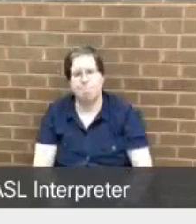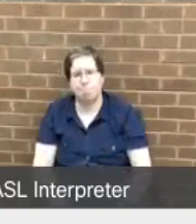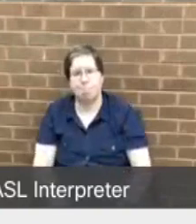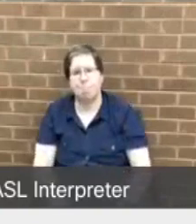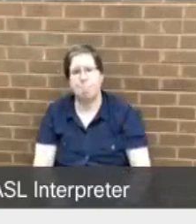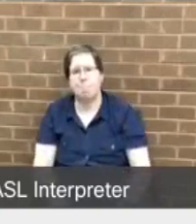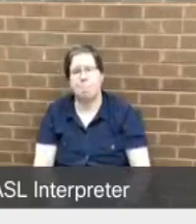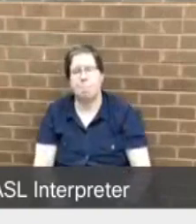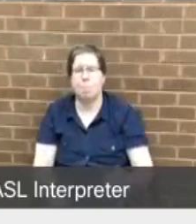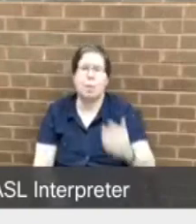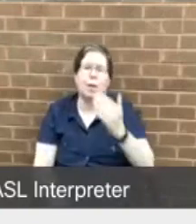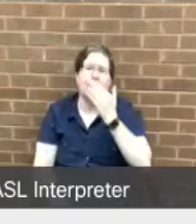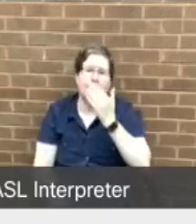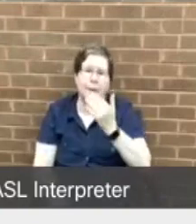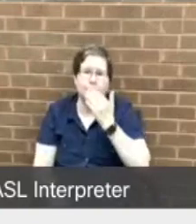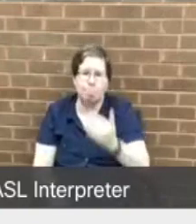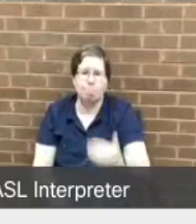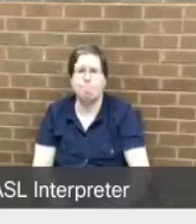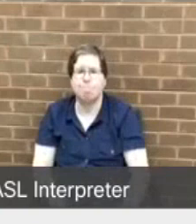Thank you all.